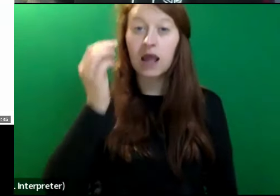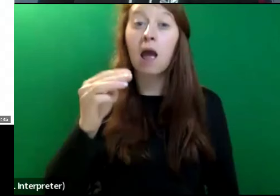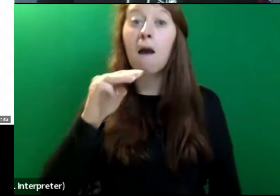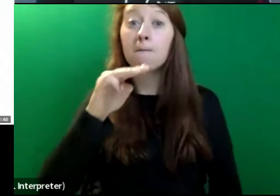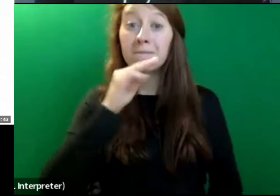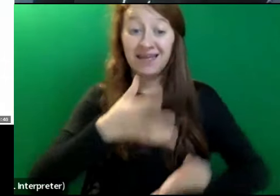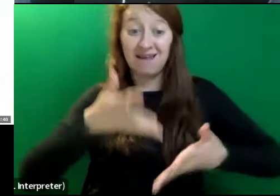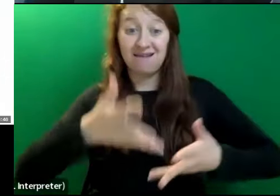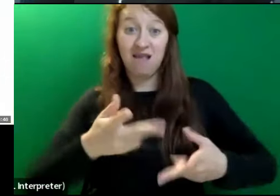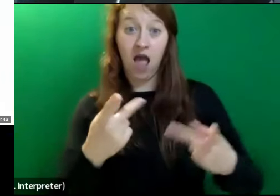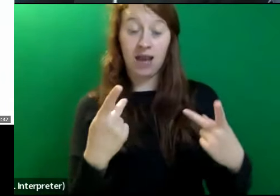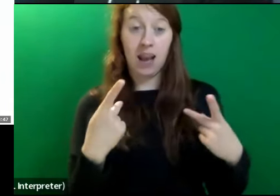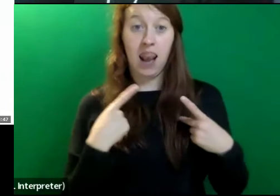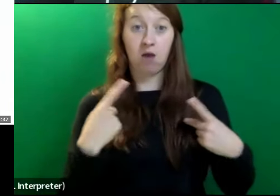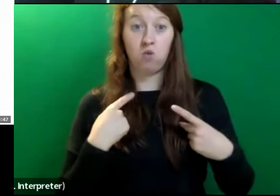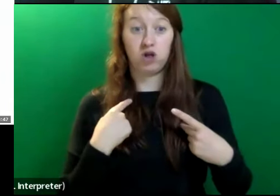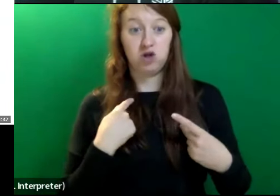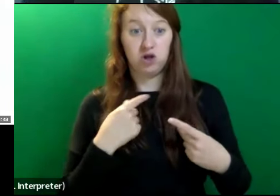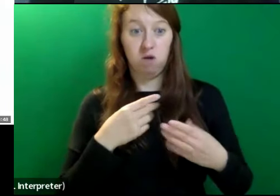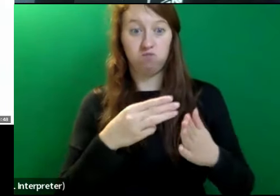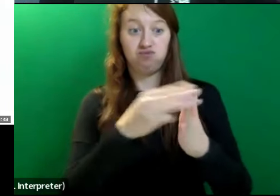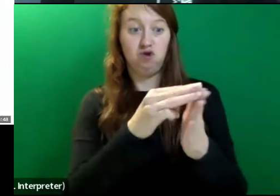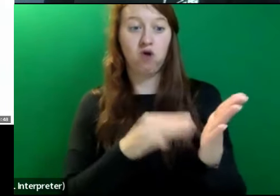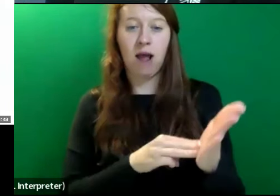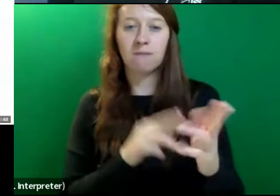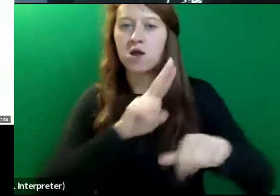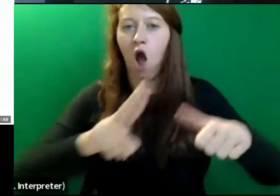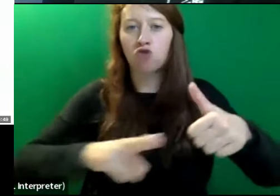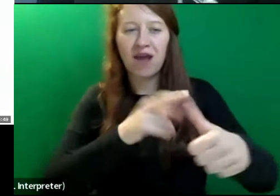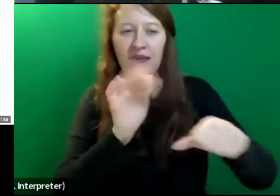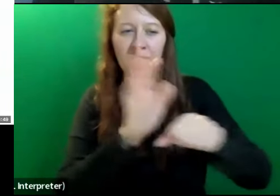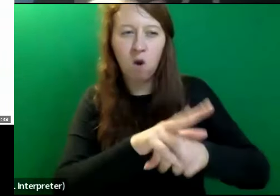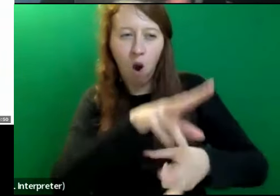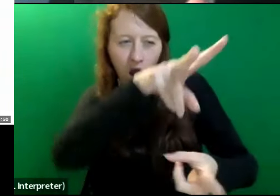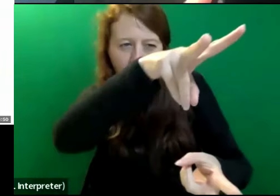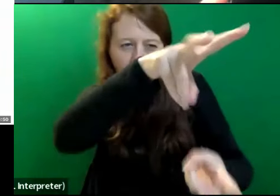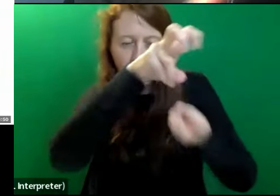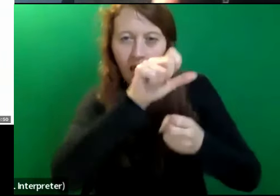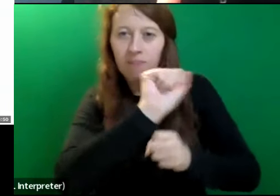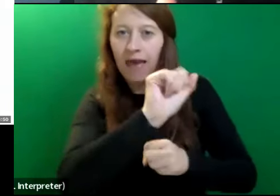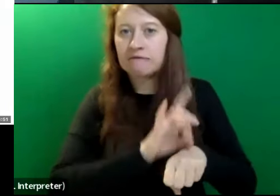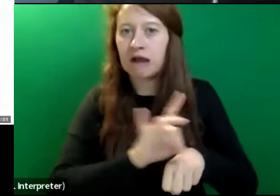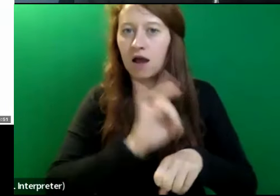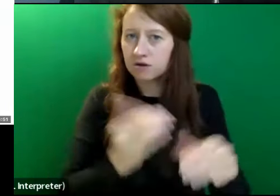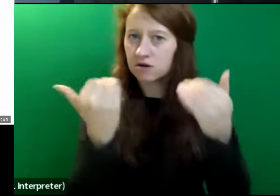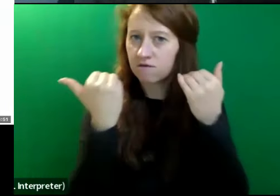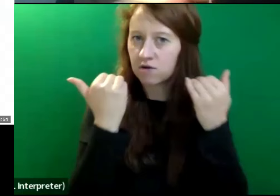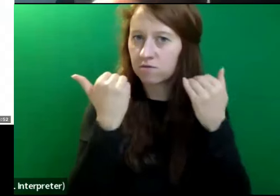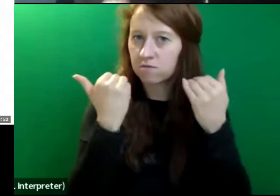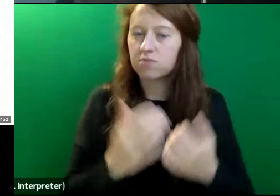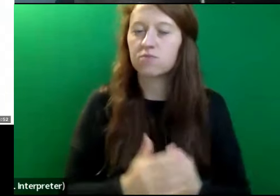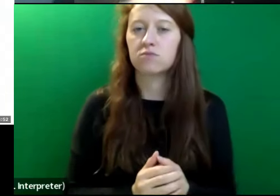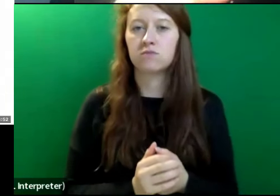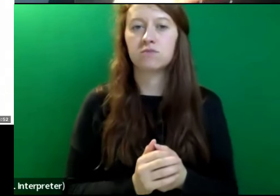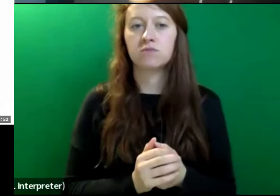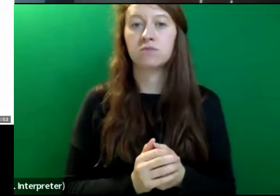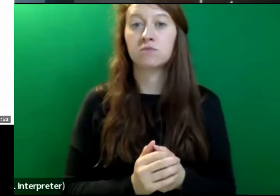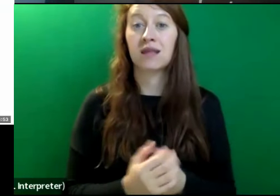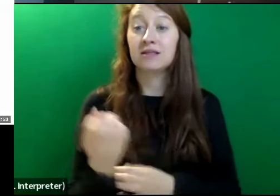process that type of data just yet. So from what we see here on the slide, it's